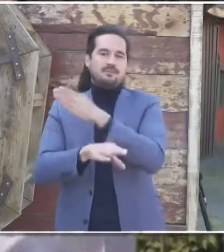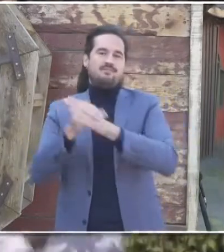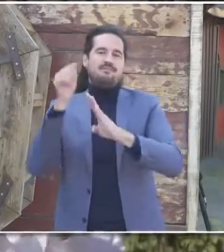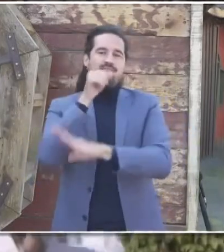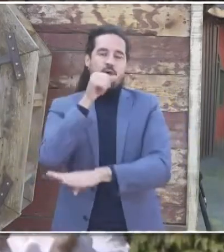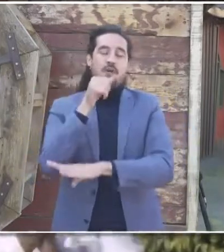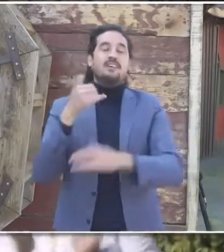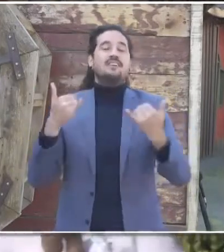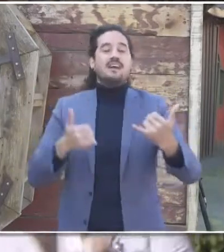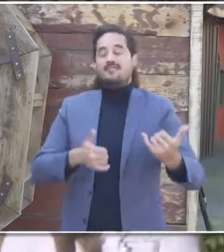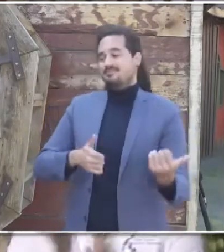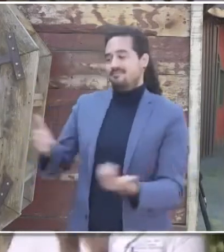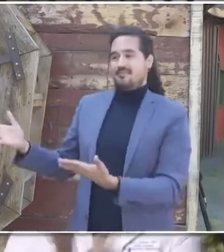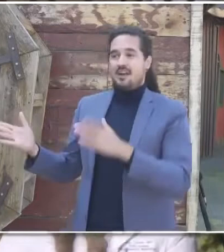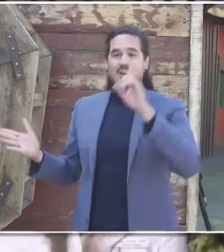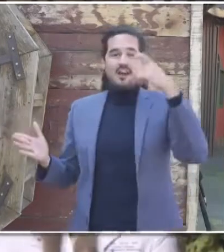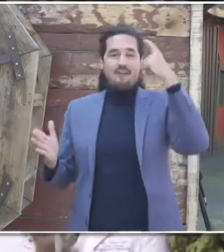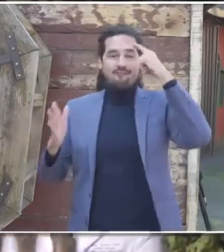Governor.